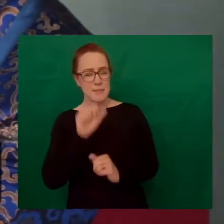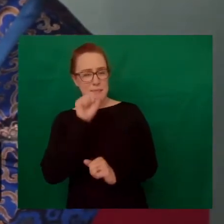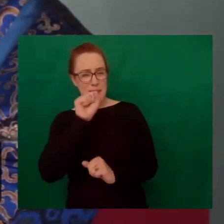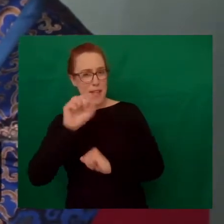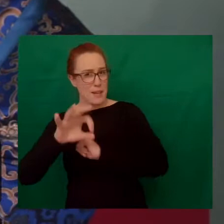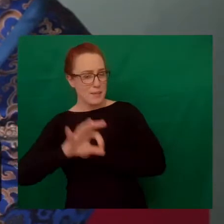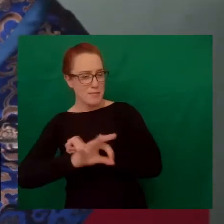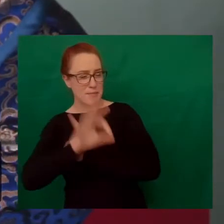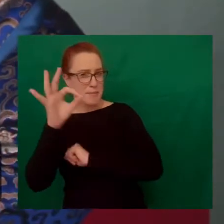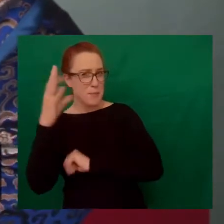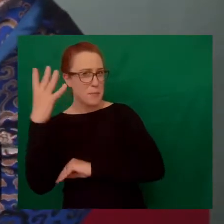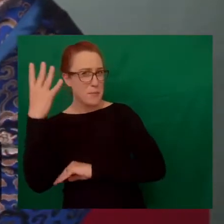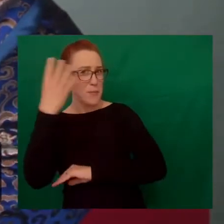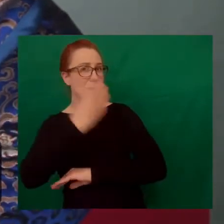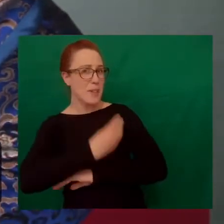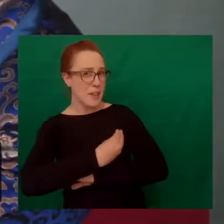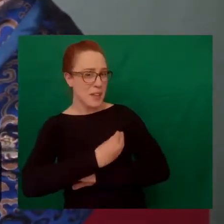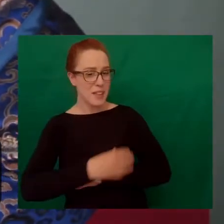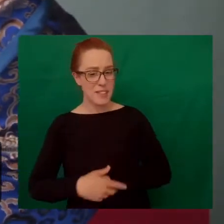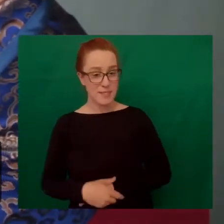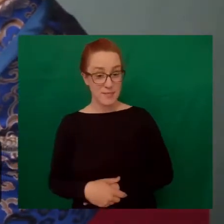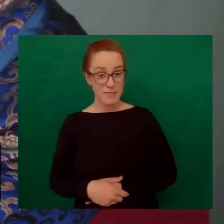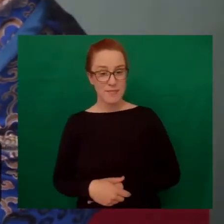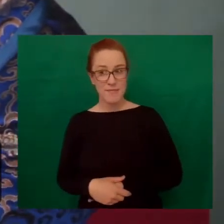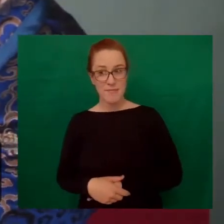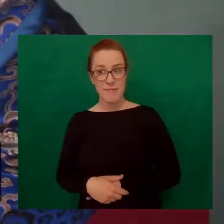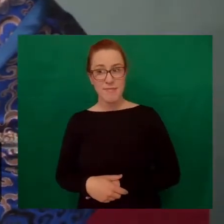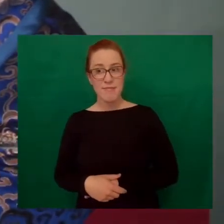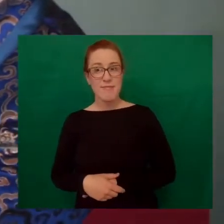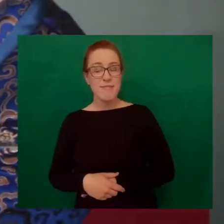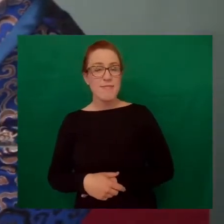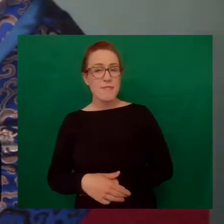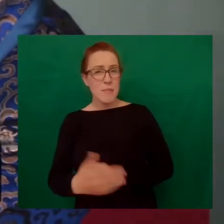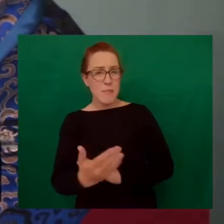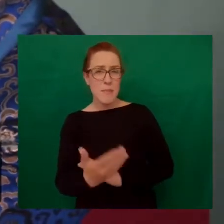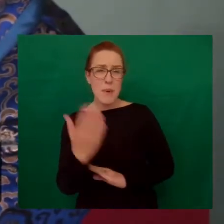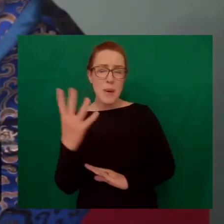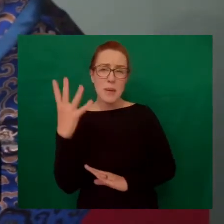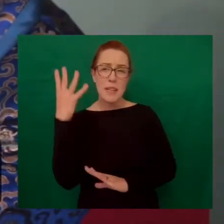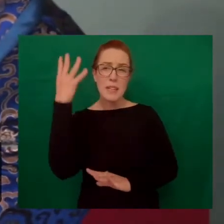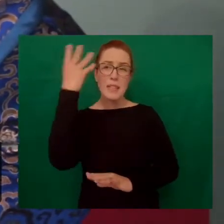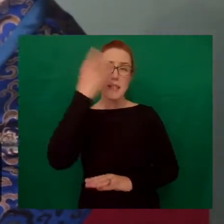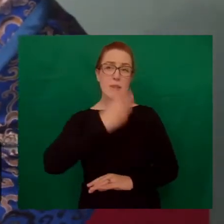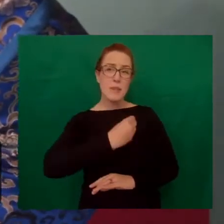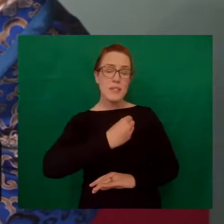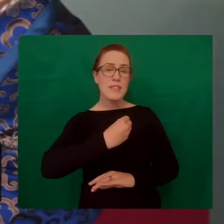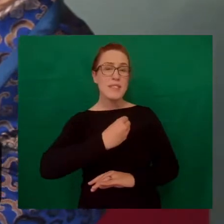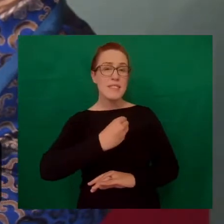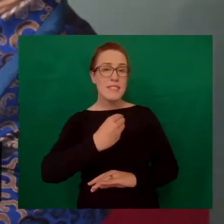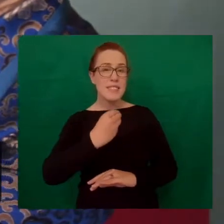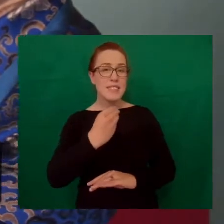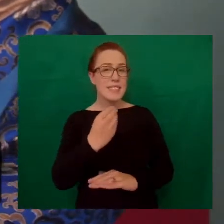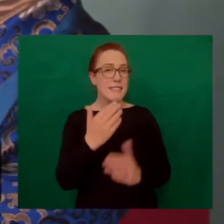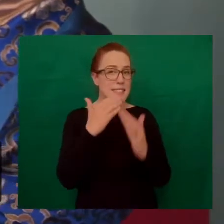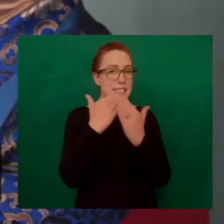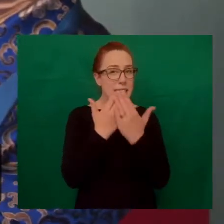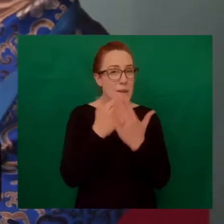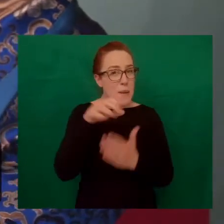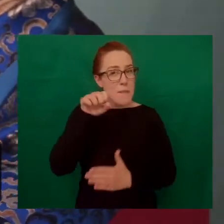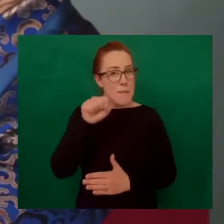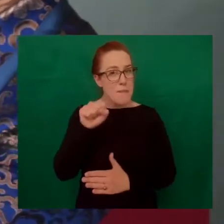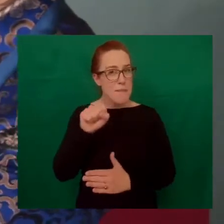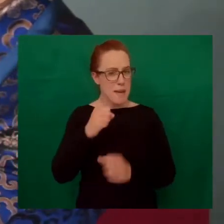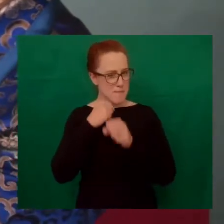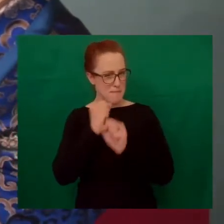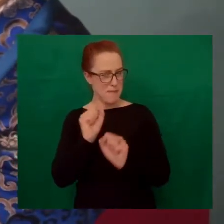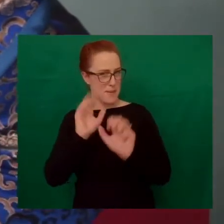sunrise? Isn't it beautiful? Having just a beautiful morning, and a little sandwich bag that says, "Make a great